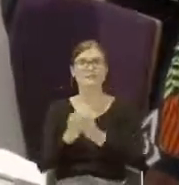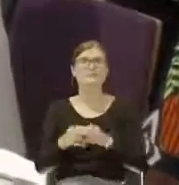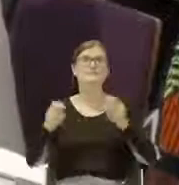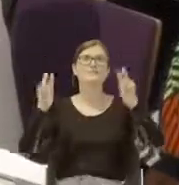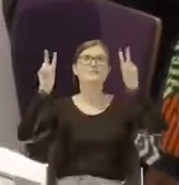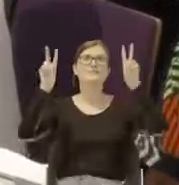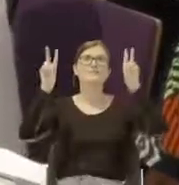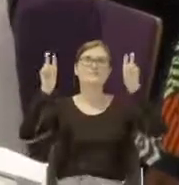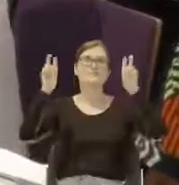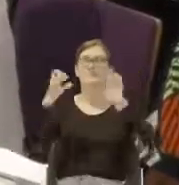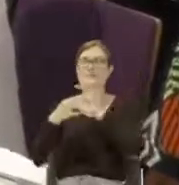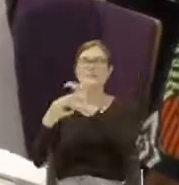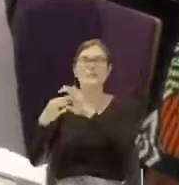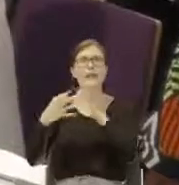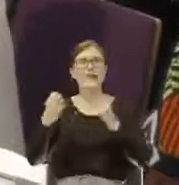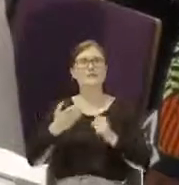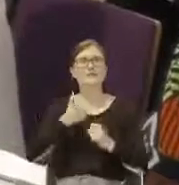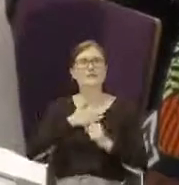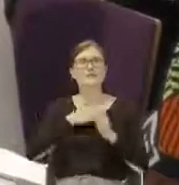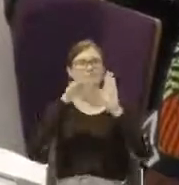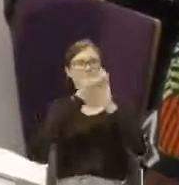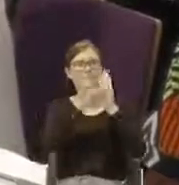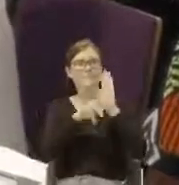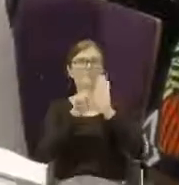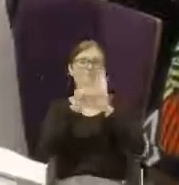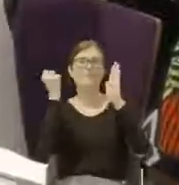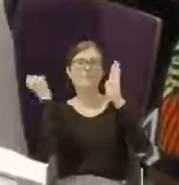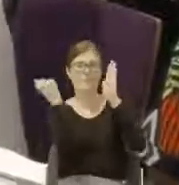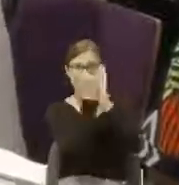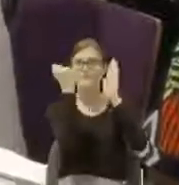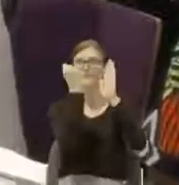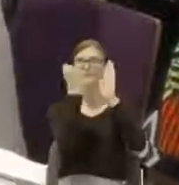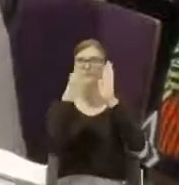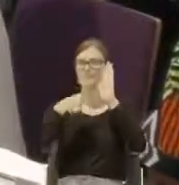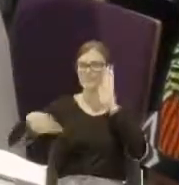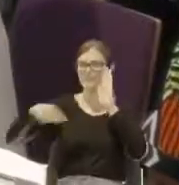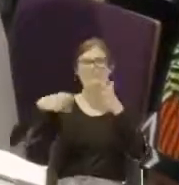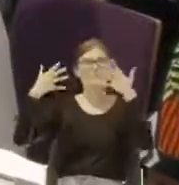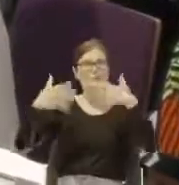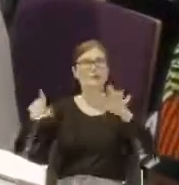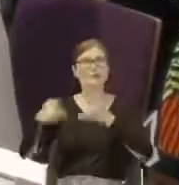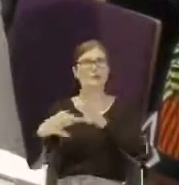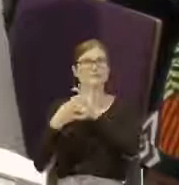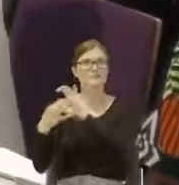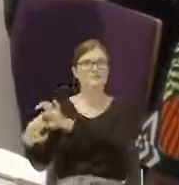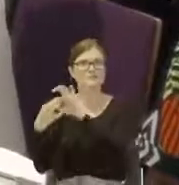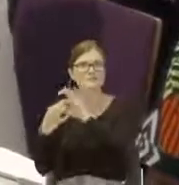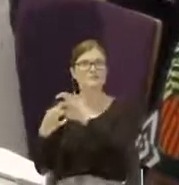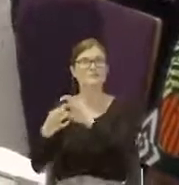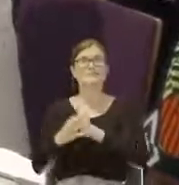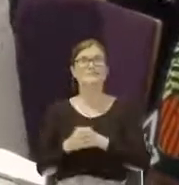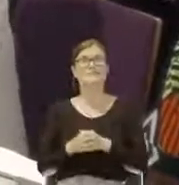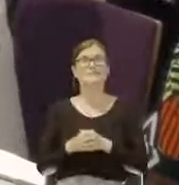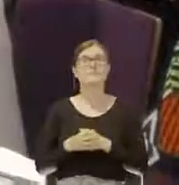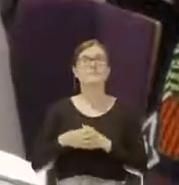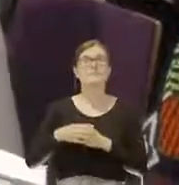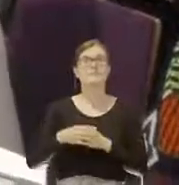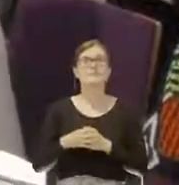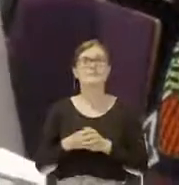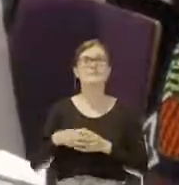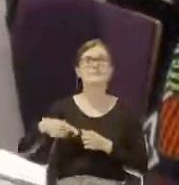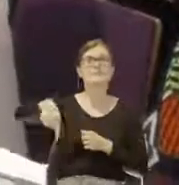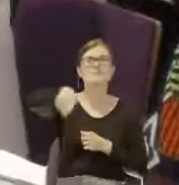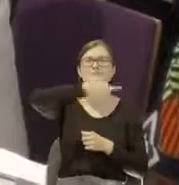of the United Nations Secretary General. Hopefully we will talk about some progress that we have been making there later today and following